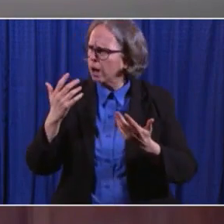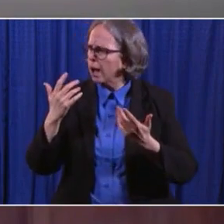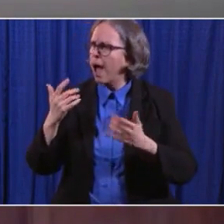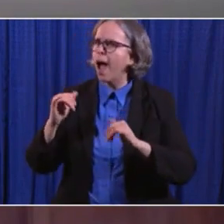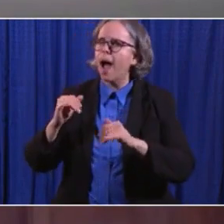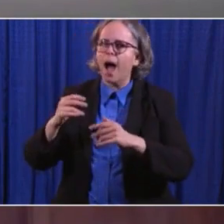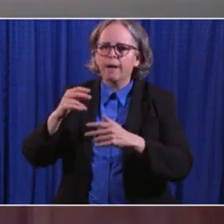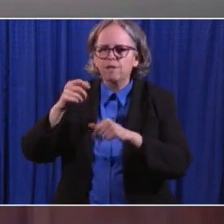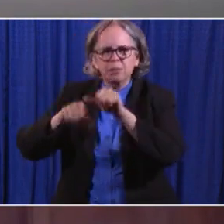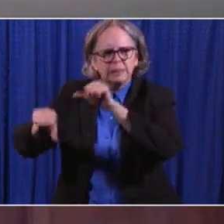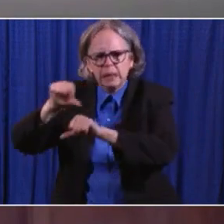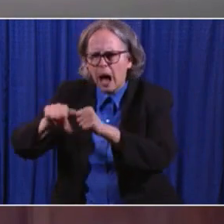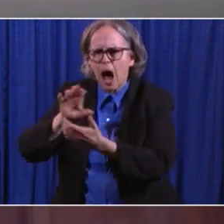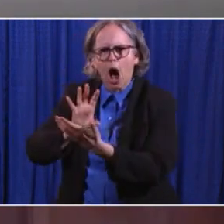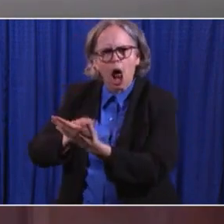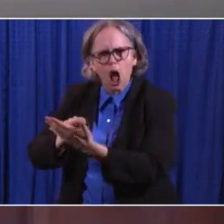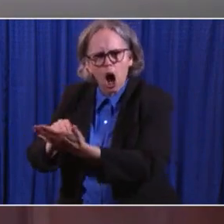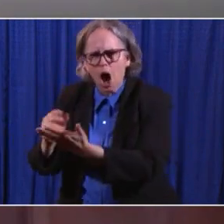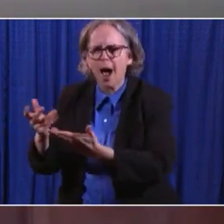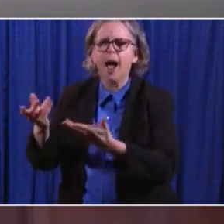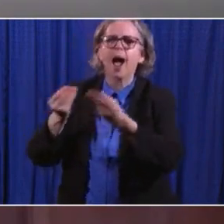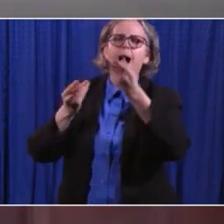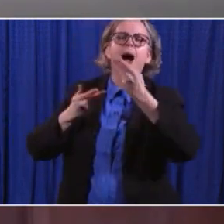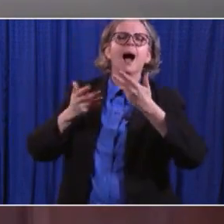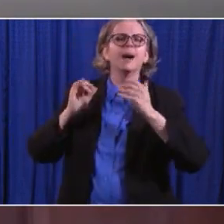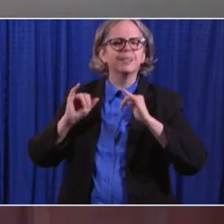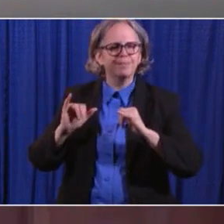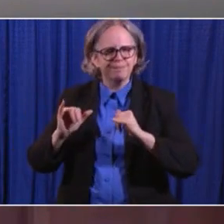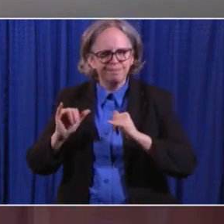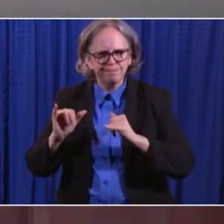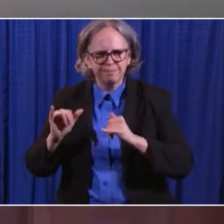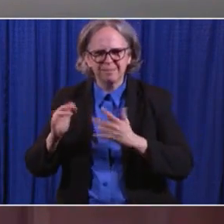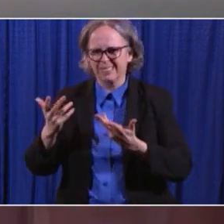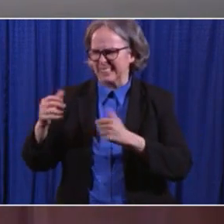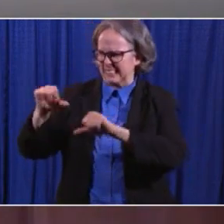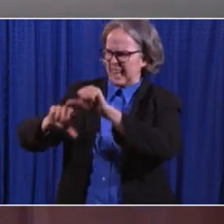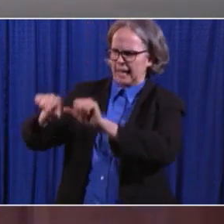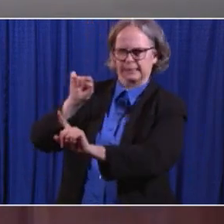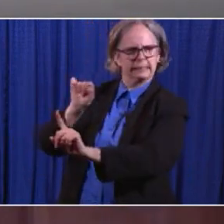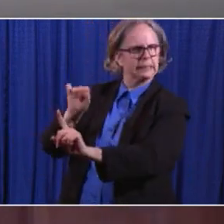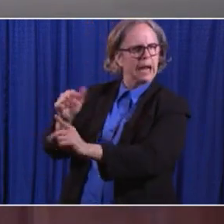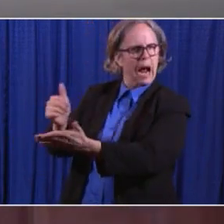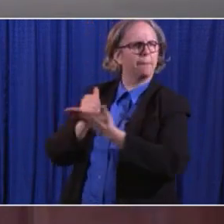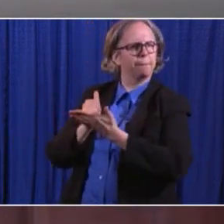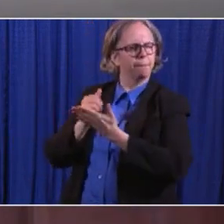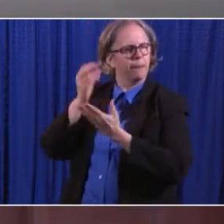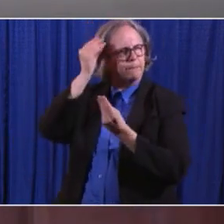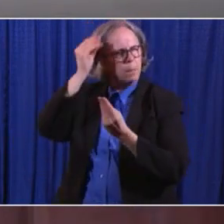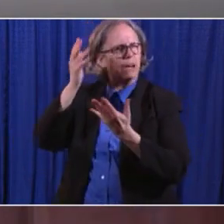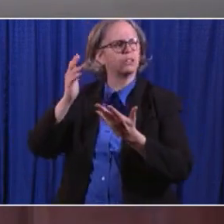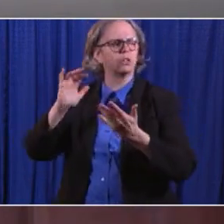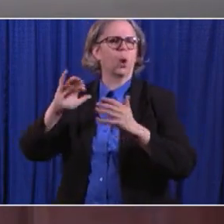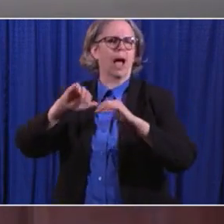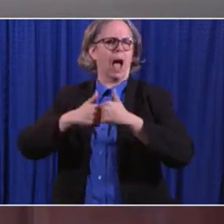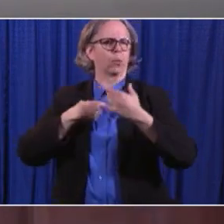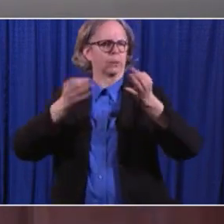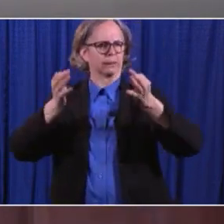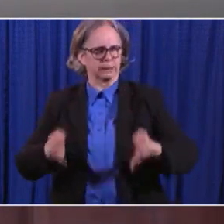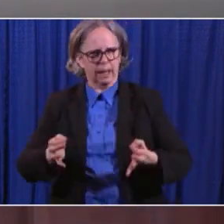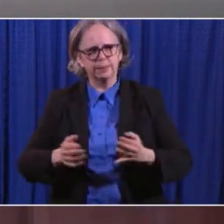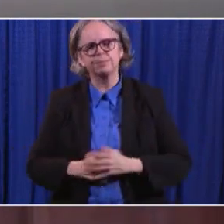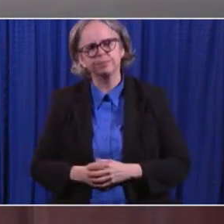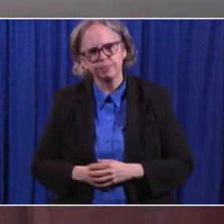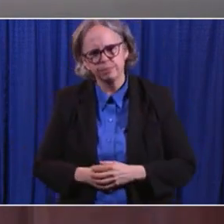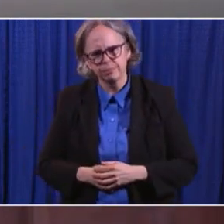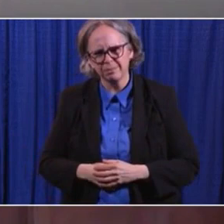measures, and at each turn, we followed the science. As you said, Governor, our understanding of this virus and how it spreads is much more advanced